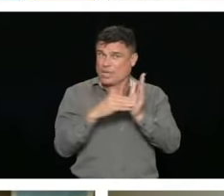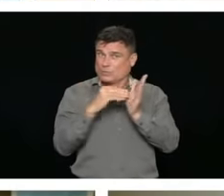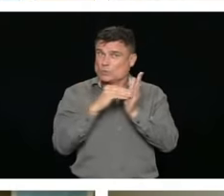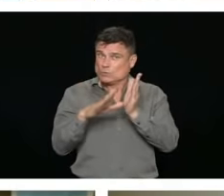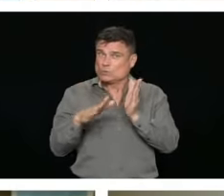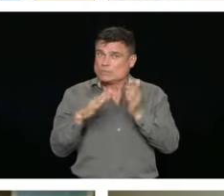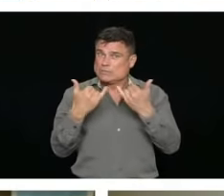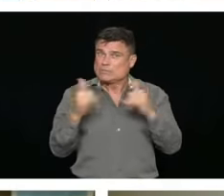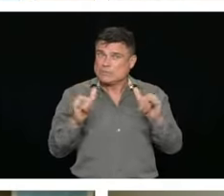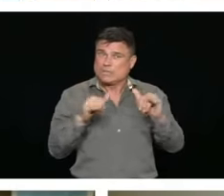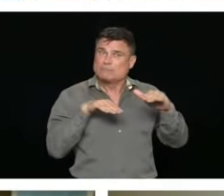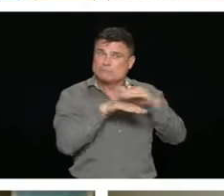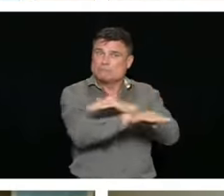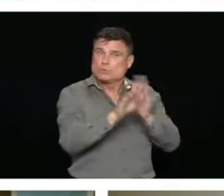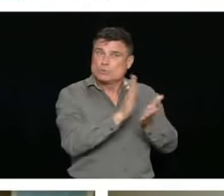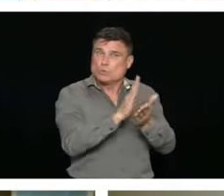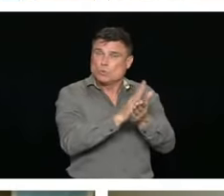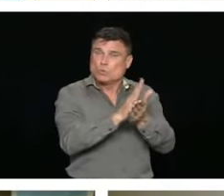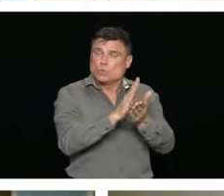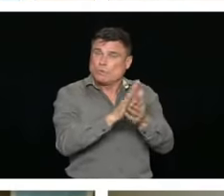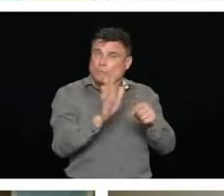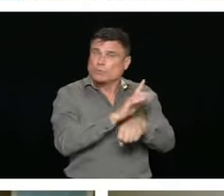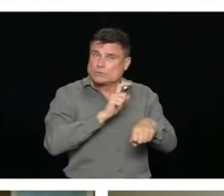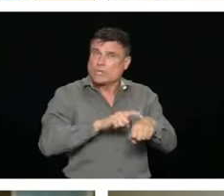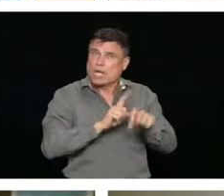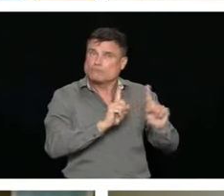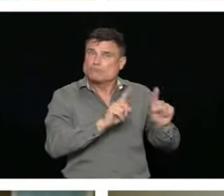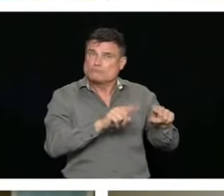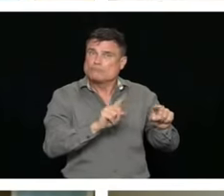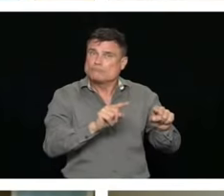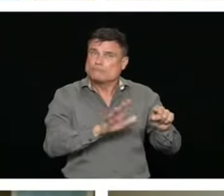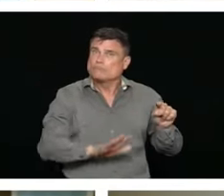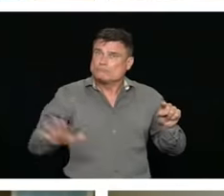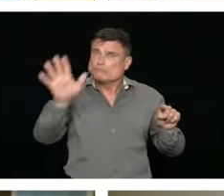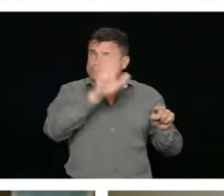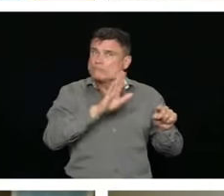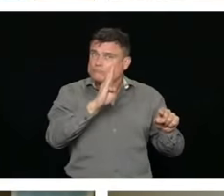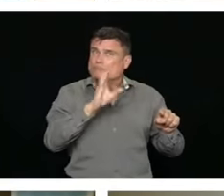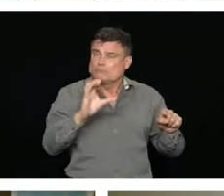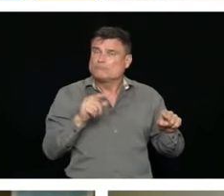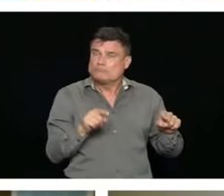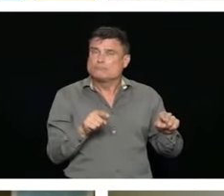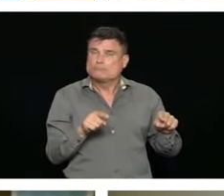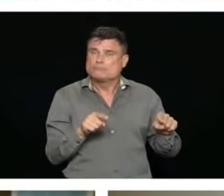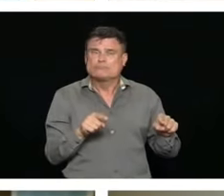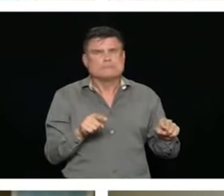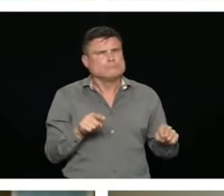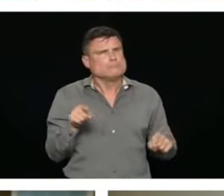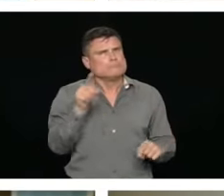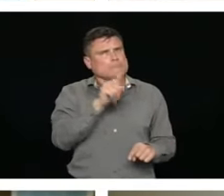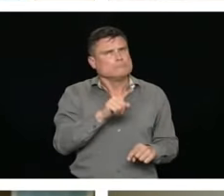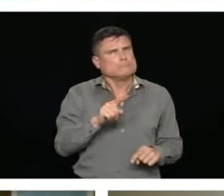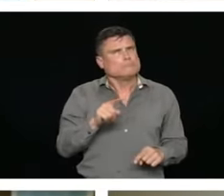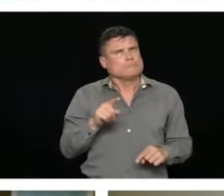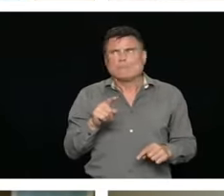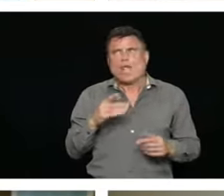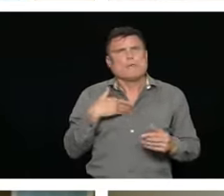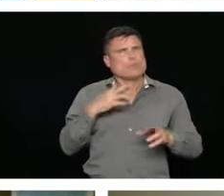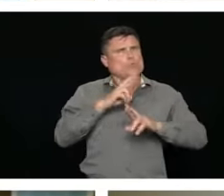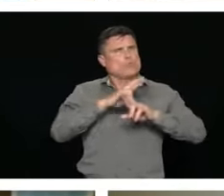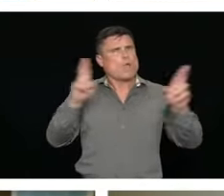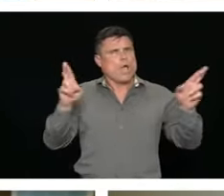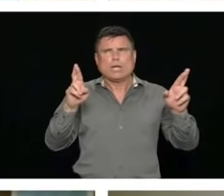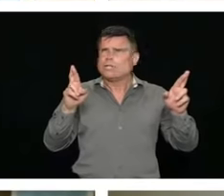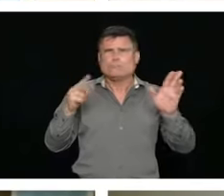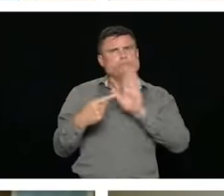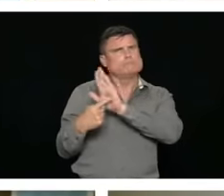service workers. And we've got really good examples of cleaning protocols. and things going really well. So we've learned